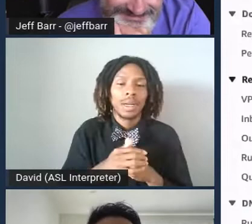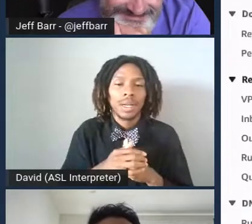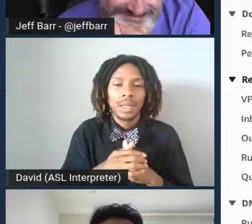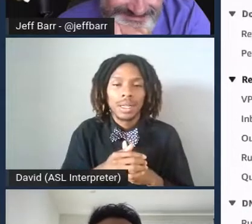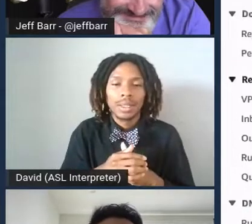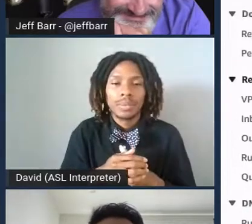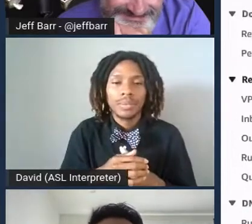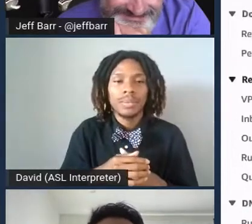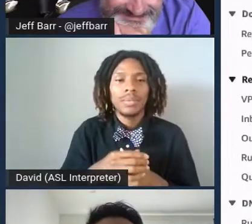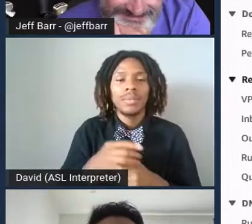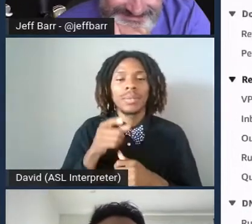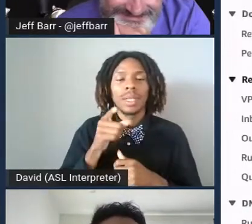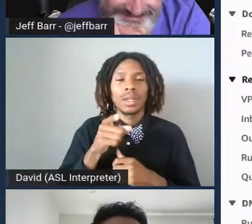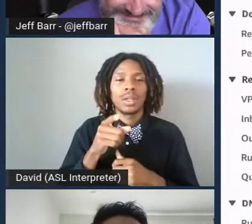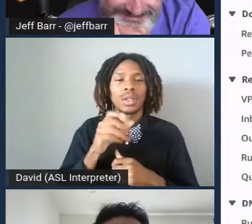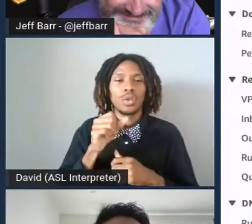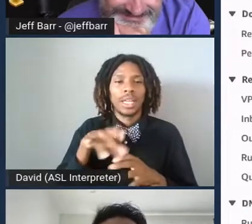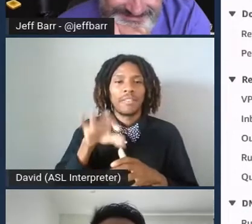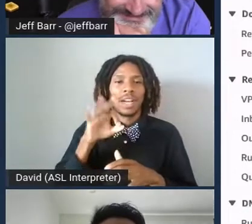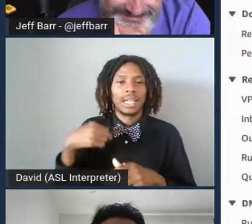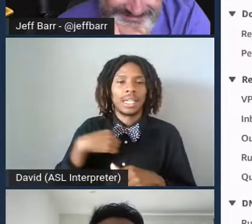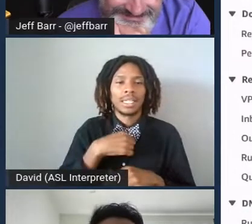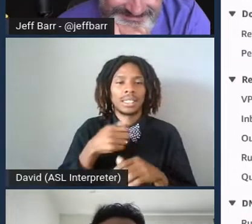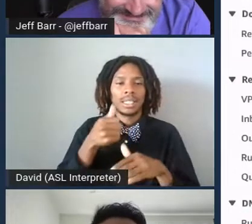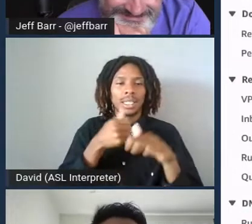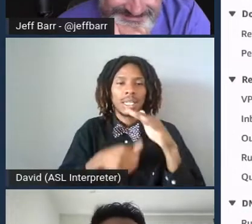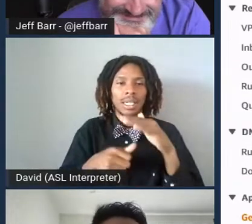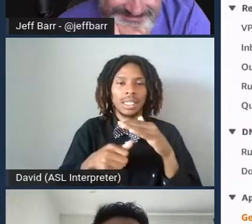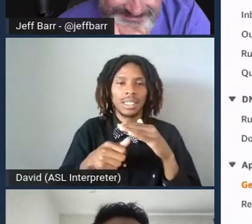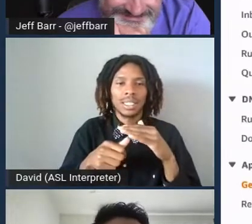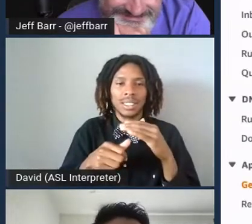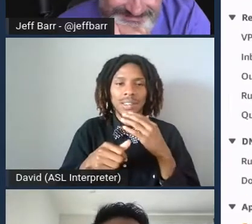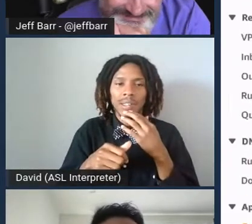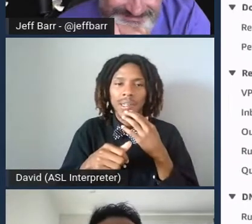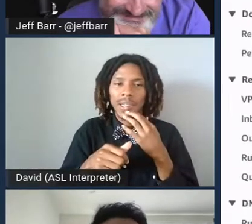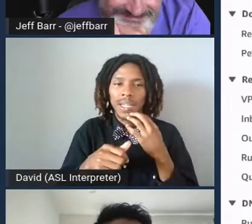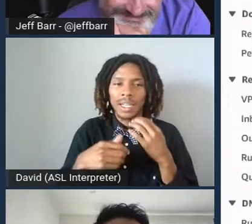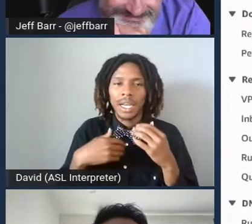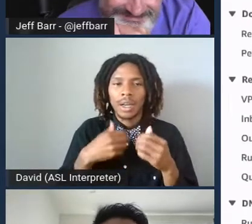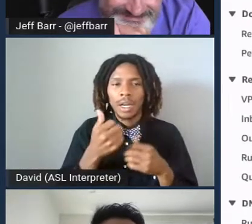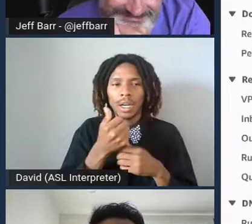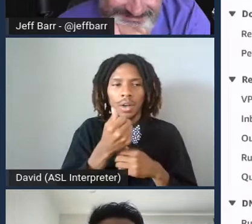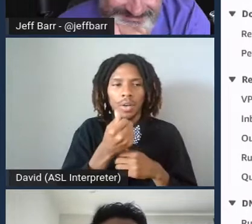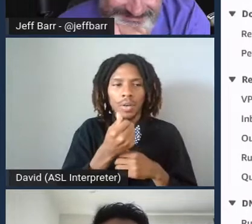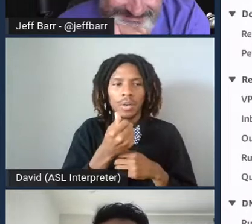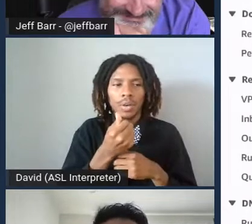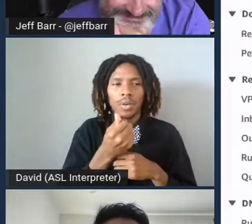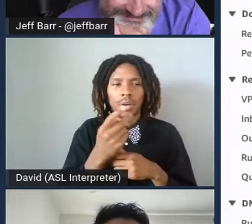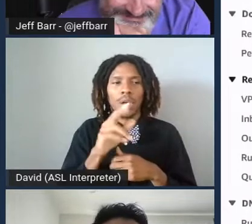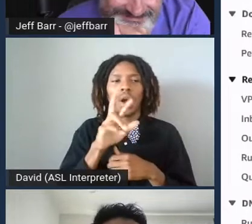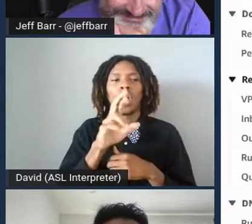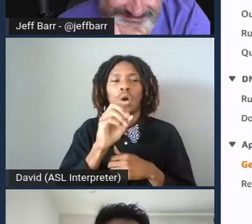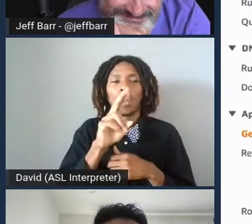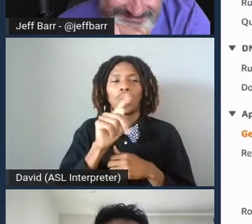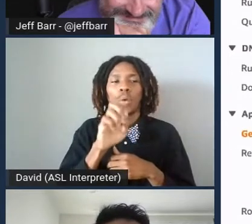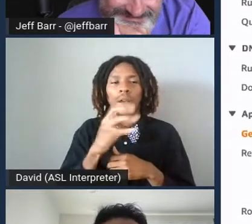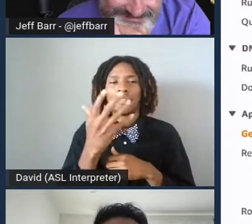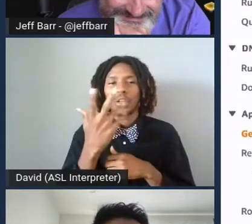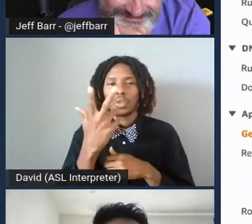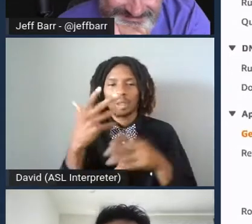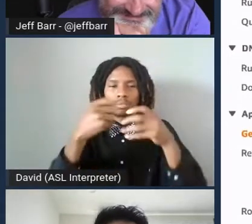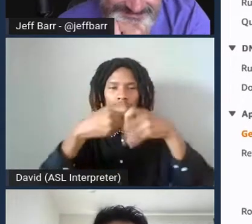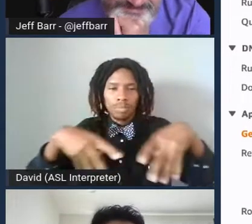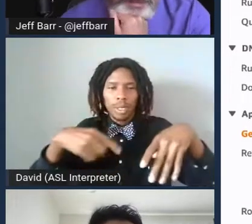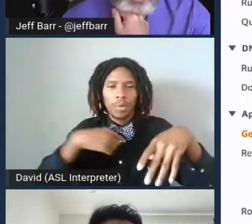demo, this is how you can find us. Under Roughly 3, we have a couple of services under the Roughly 3 umbrella, and we are down